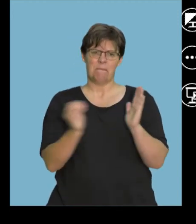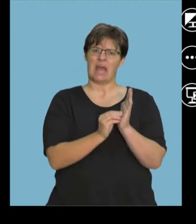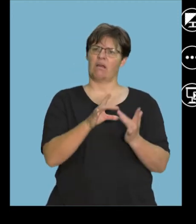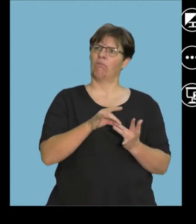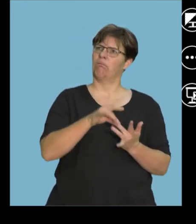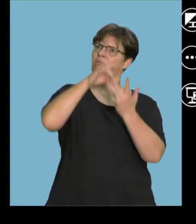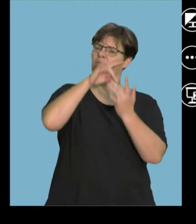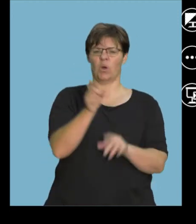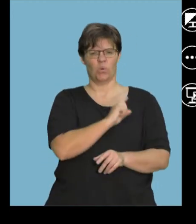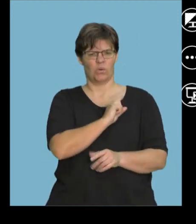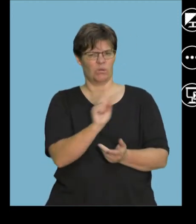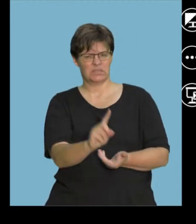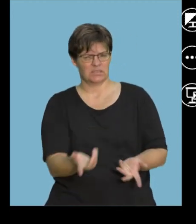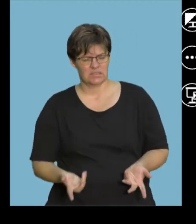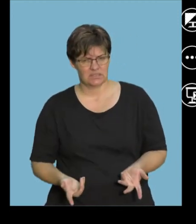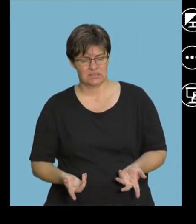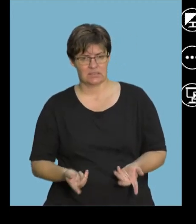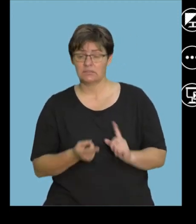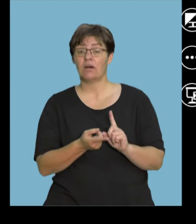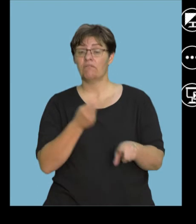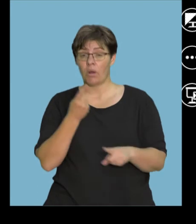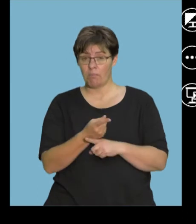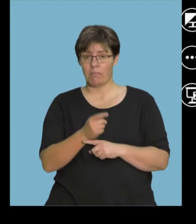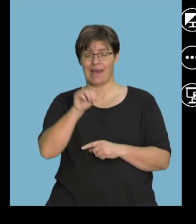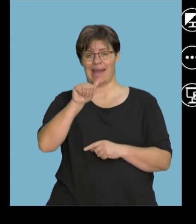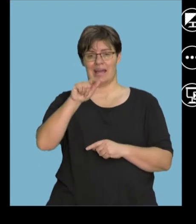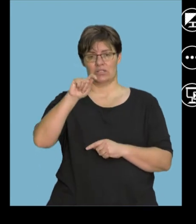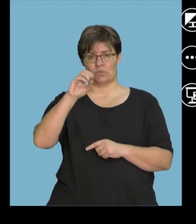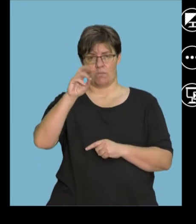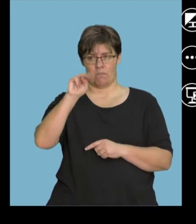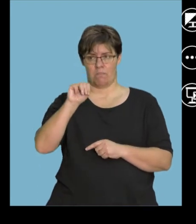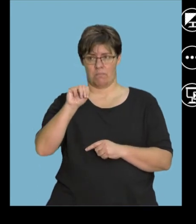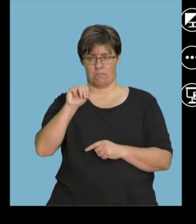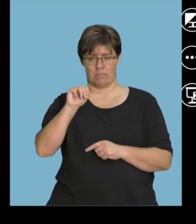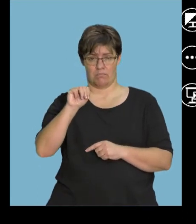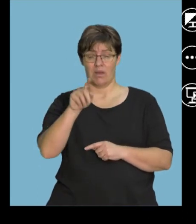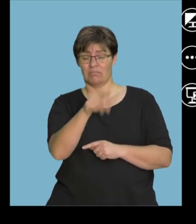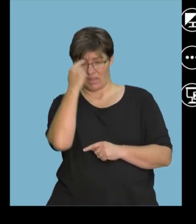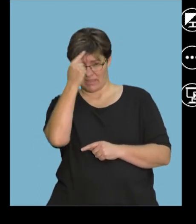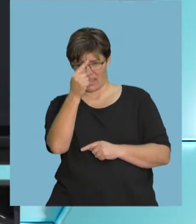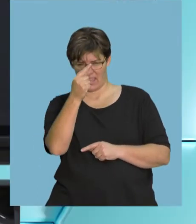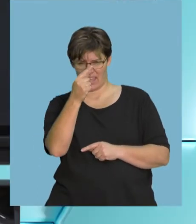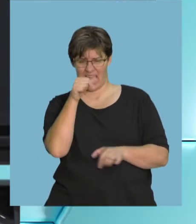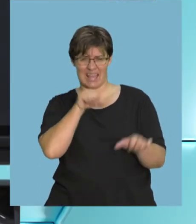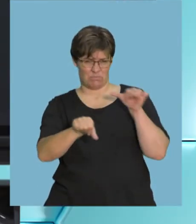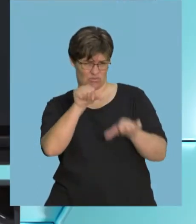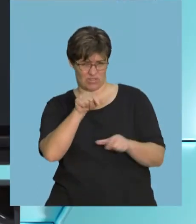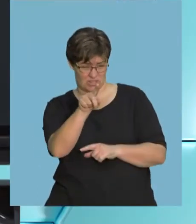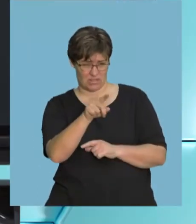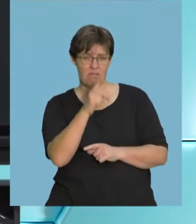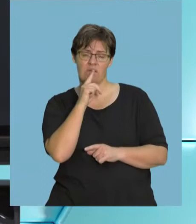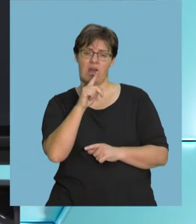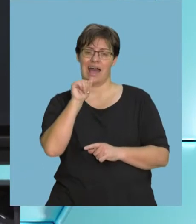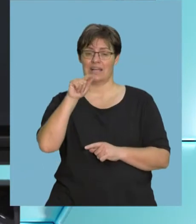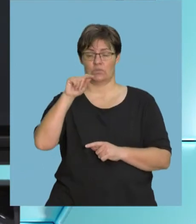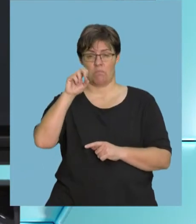unique about a magnet, okay? So magnetism comes from the atom, okay? Let's think about the atom from our chemistry. We know that when we talk